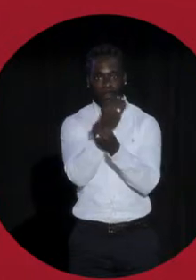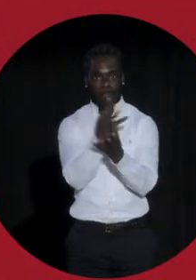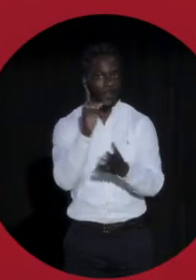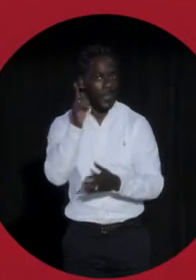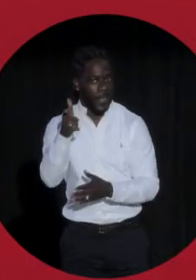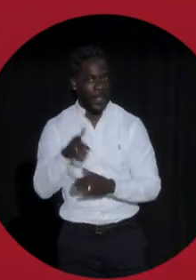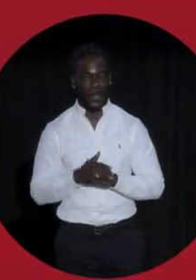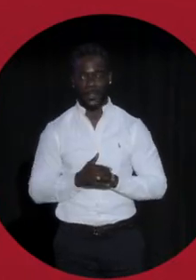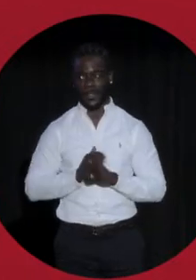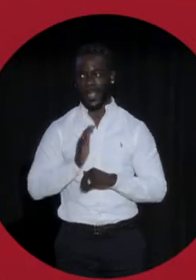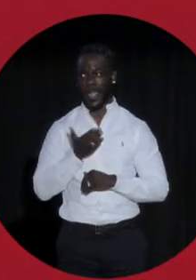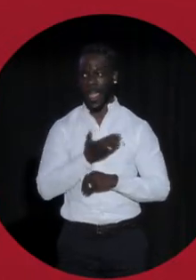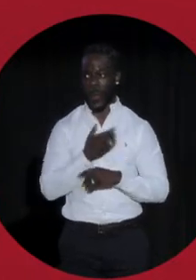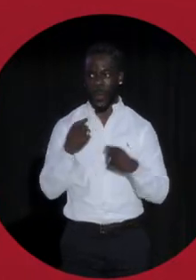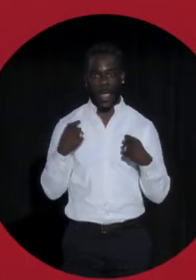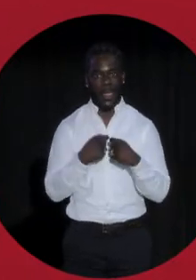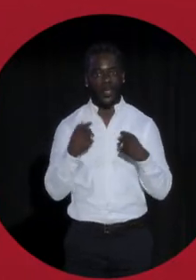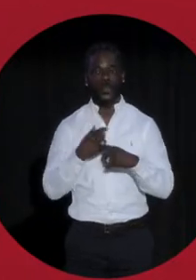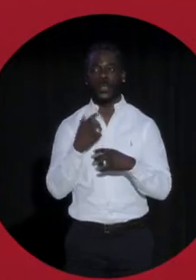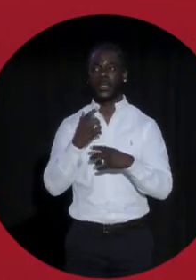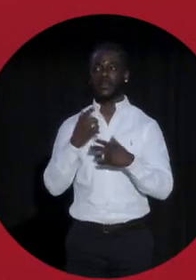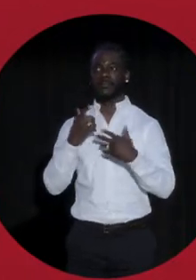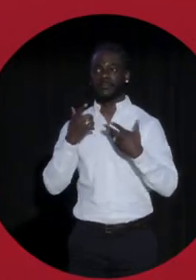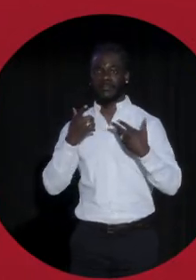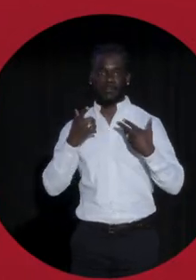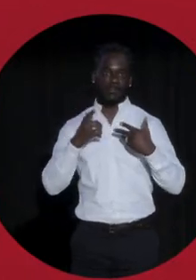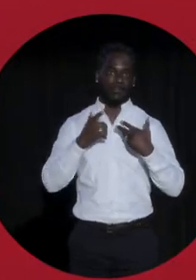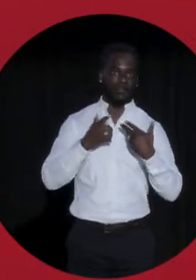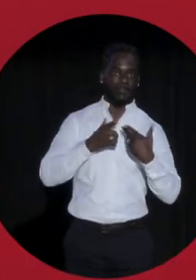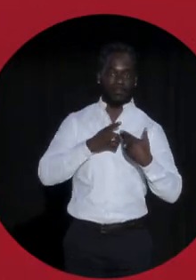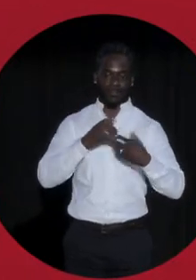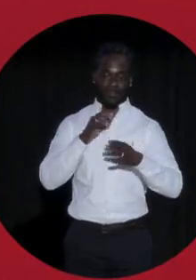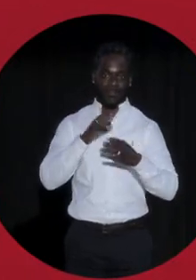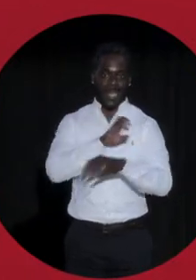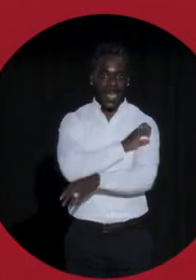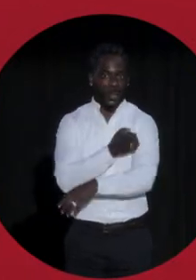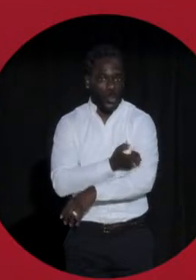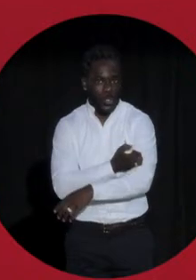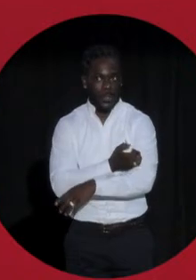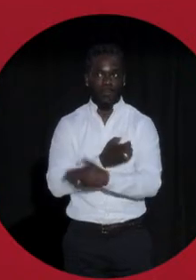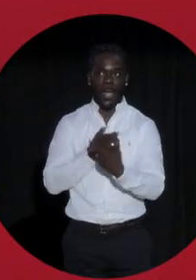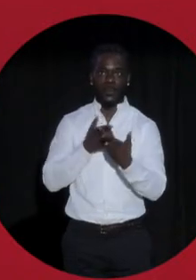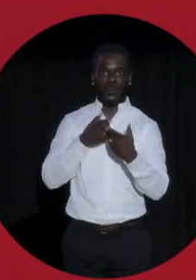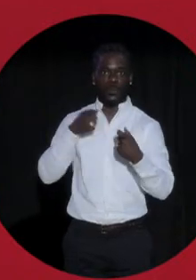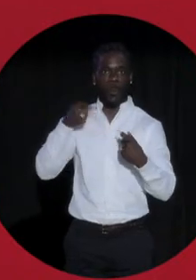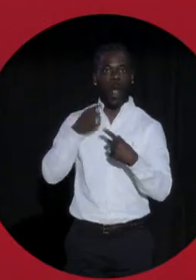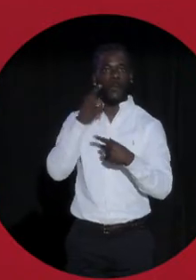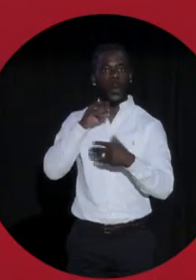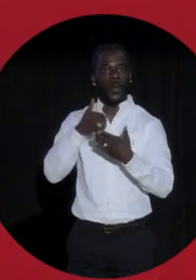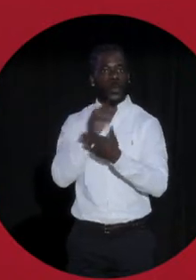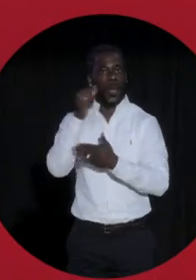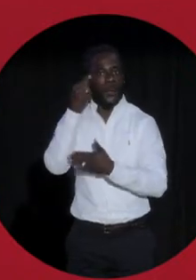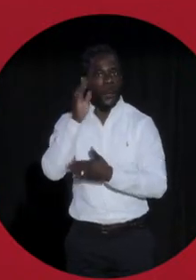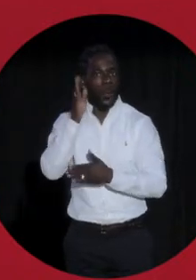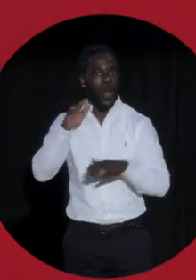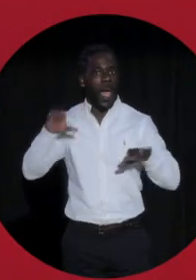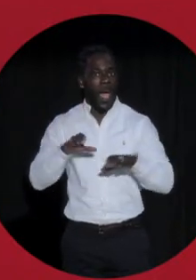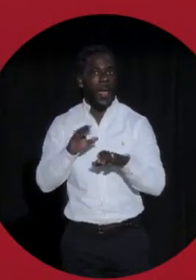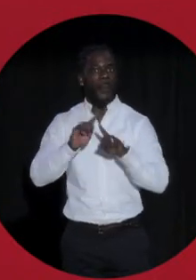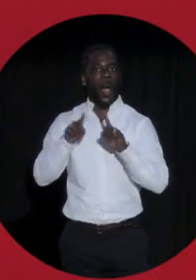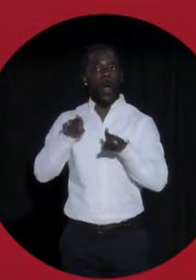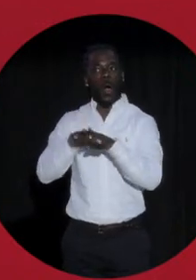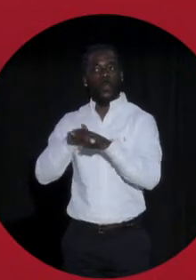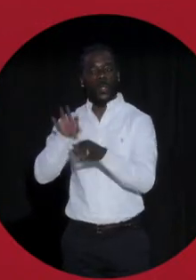electorate not only sent a strong message for a local government that acts for the will of the people, but voters